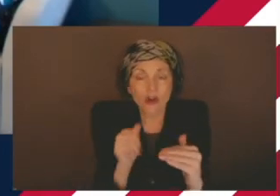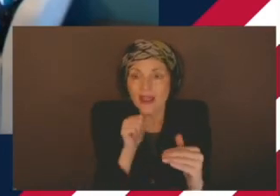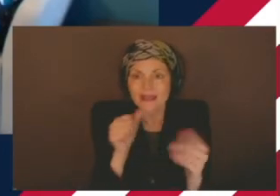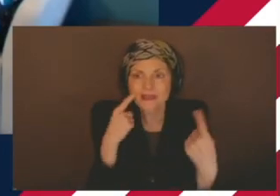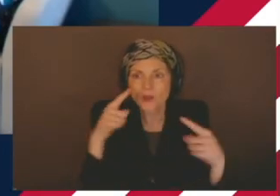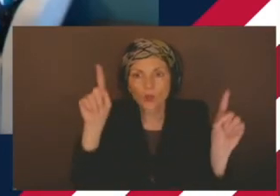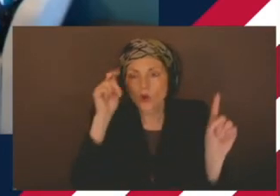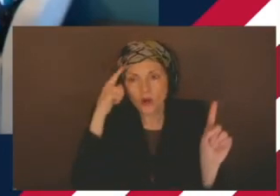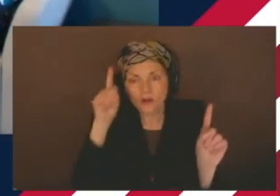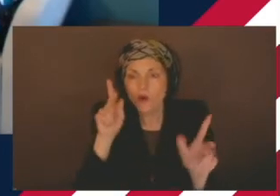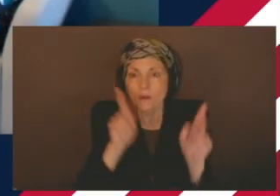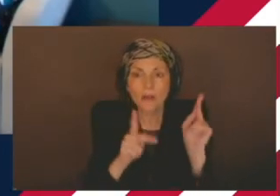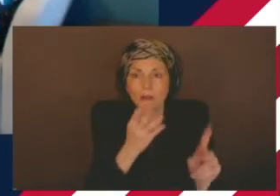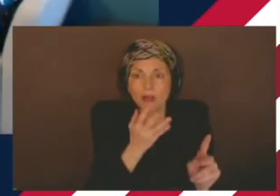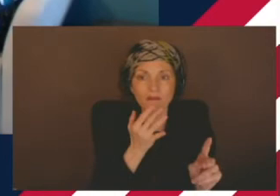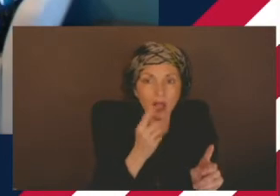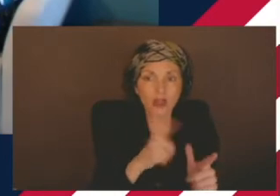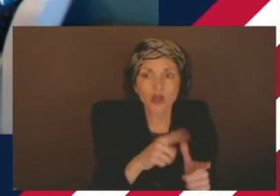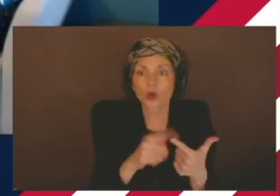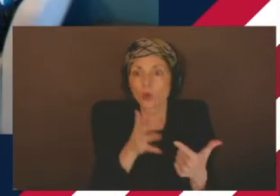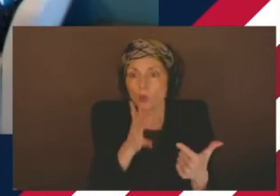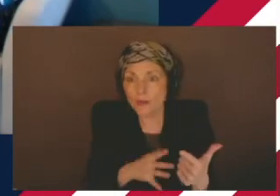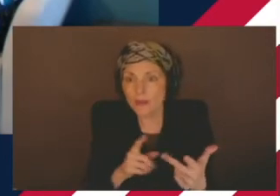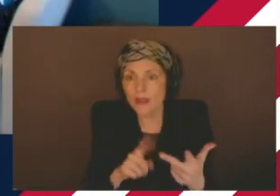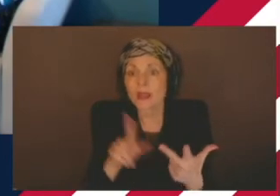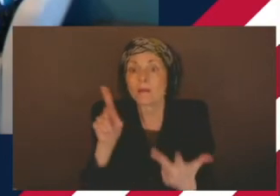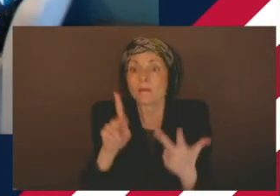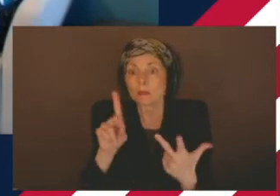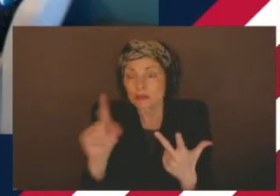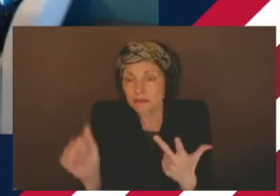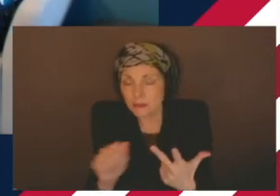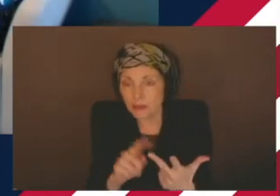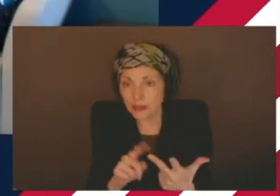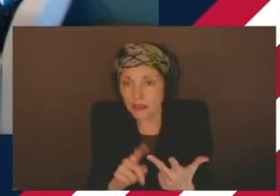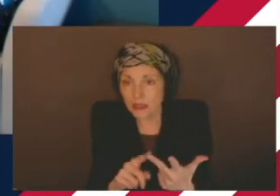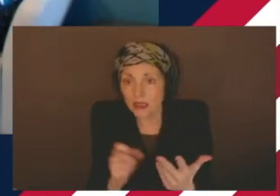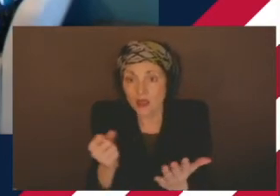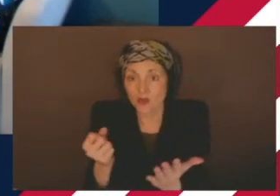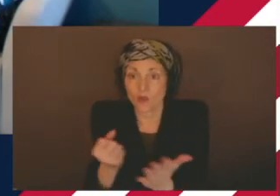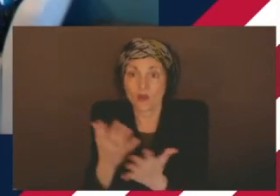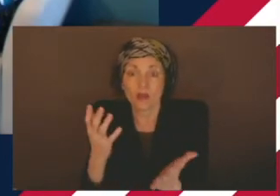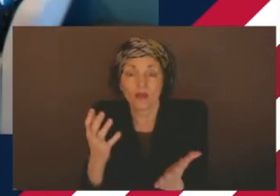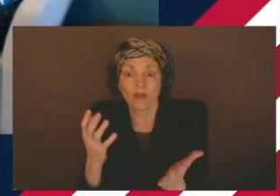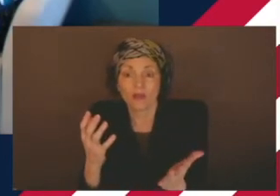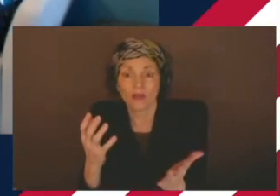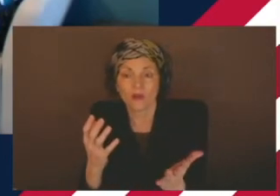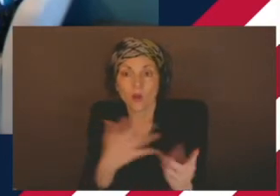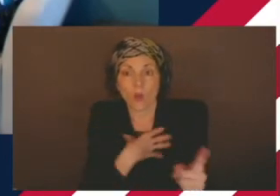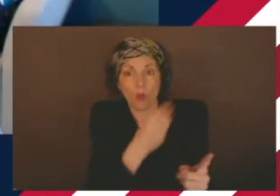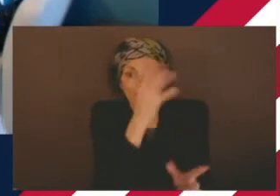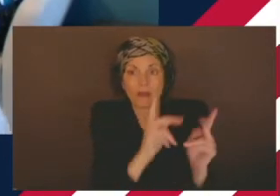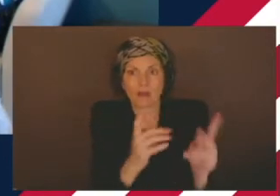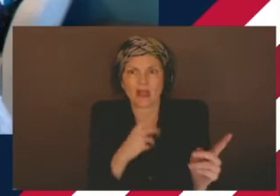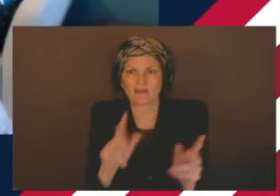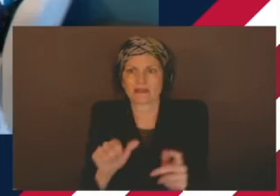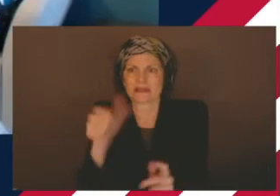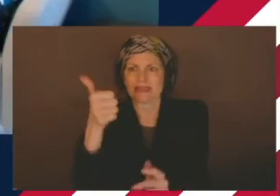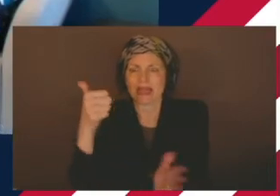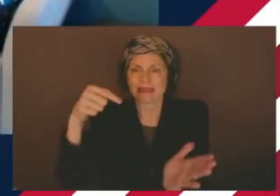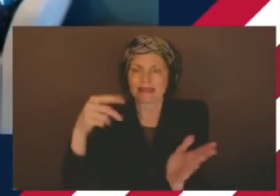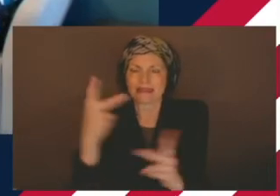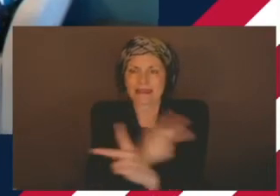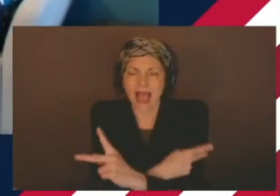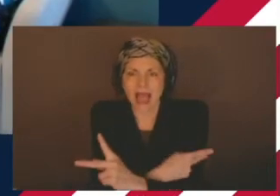disabilities. Whites have 10 times the wealth of Blacks and 8 times the wealth of Latinos. Lending redlining